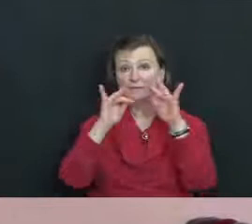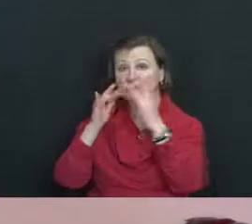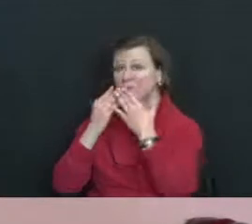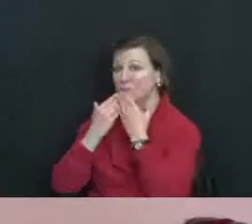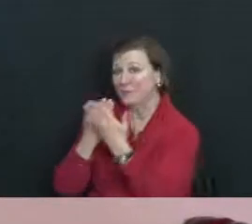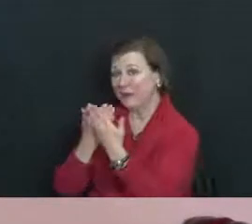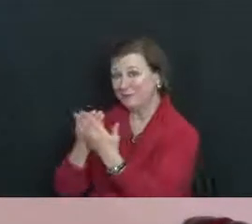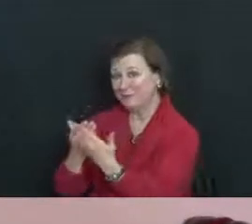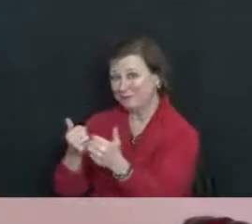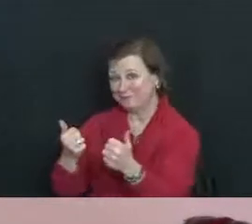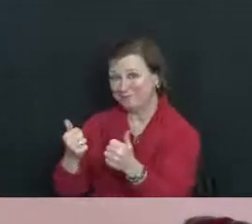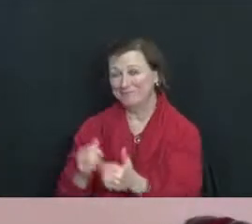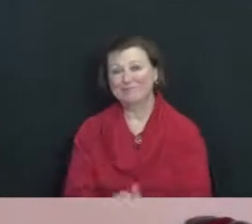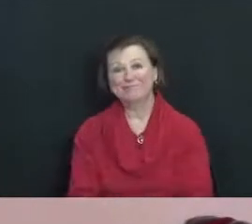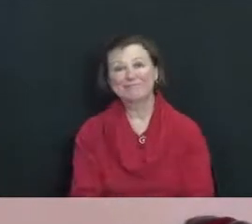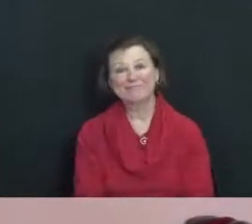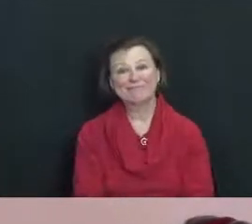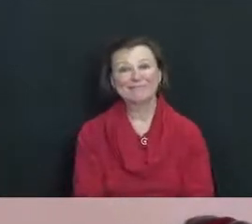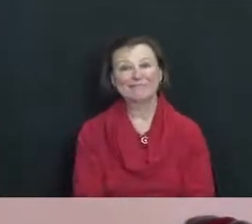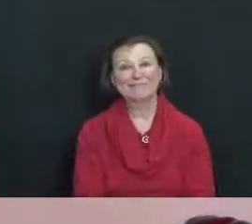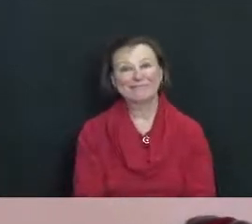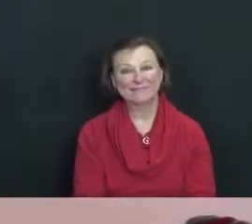and gratitude